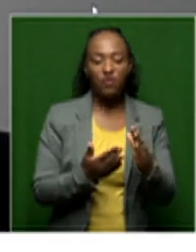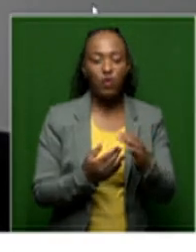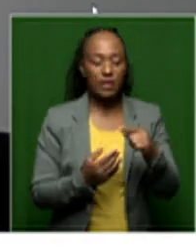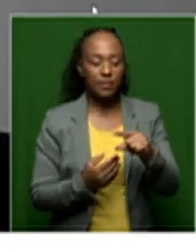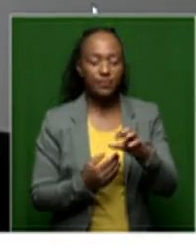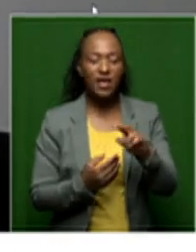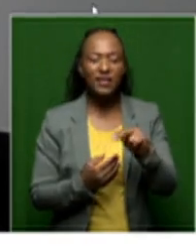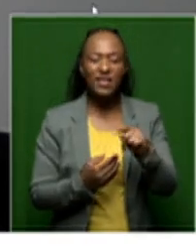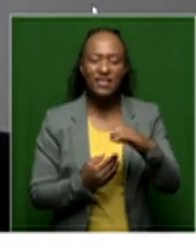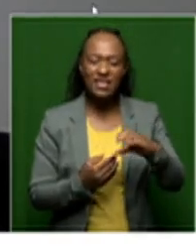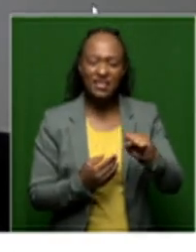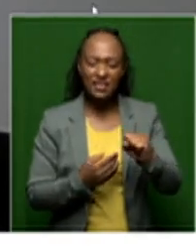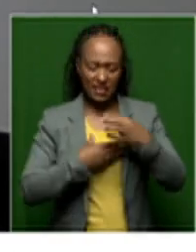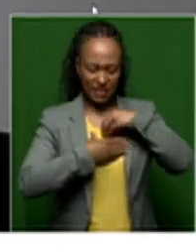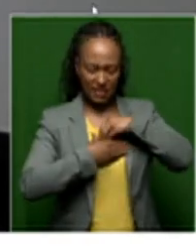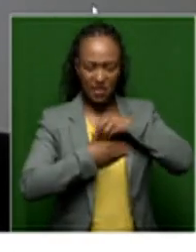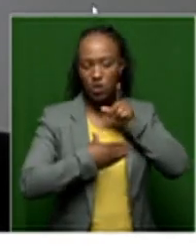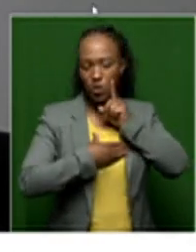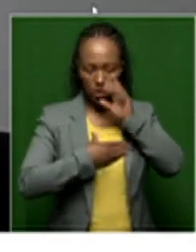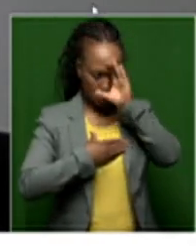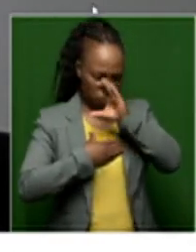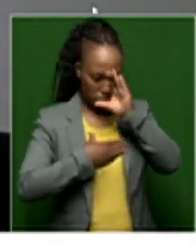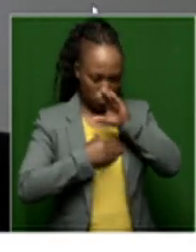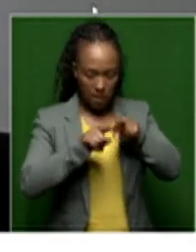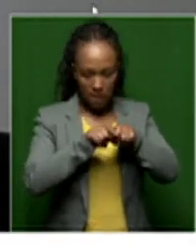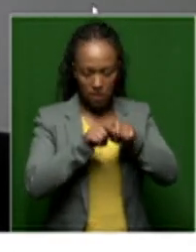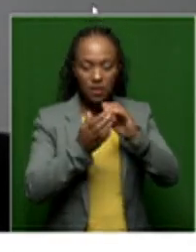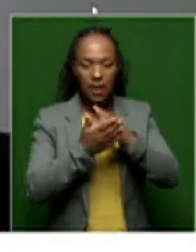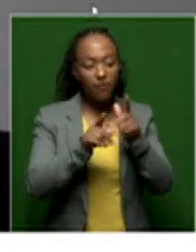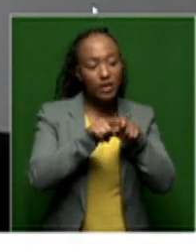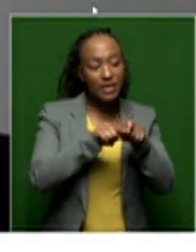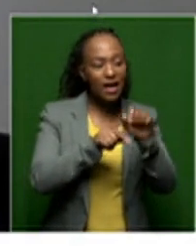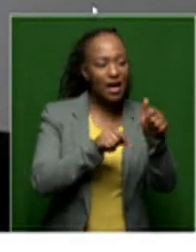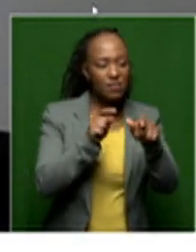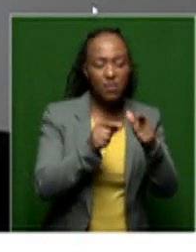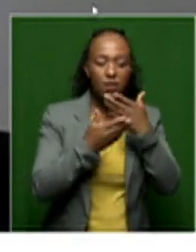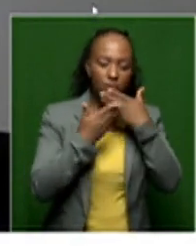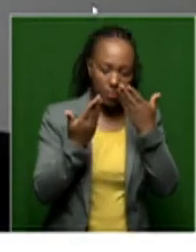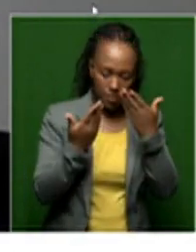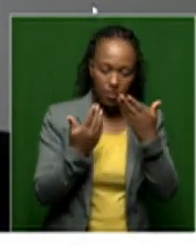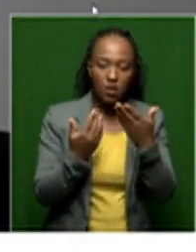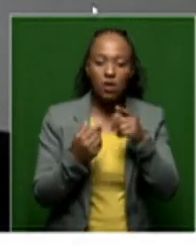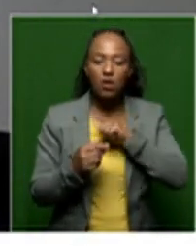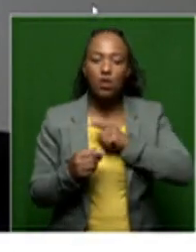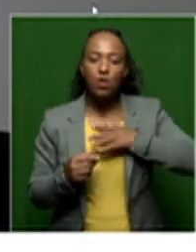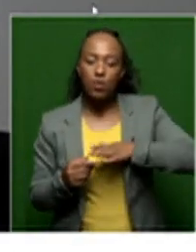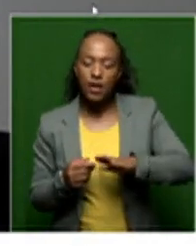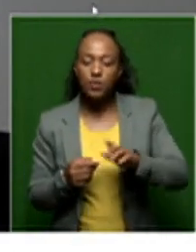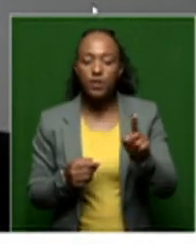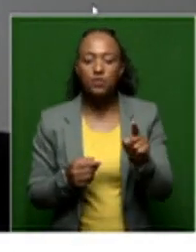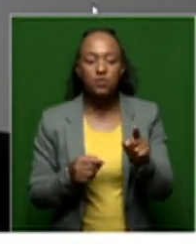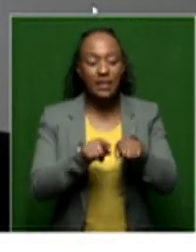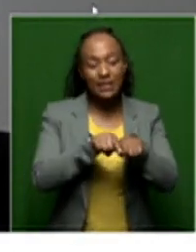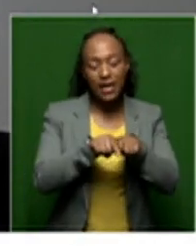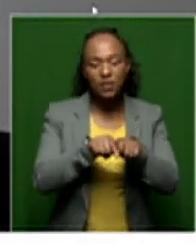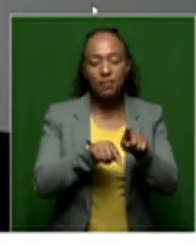testing, because there's not a lot of people that are able or have access to such genetic testing yet. So obviously we would like to have this testing